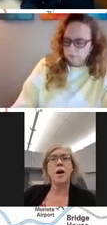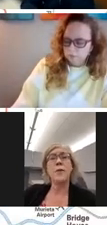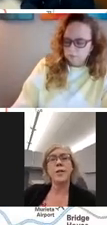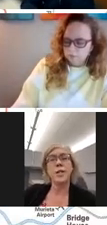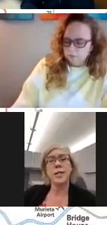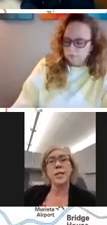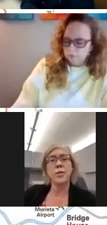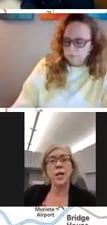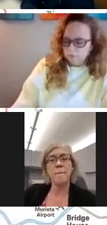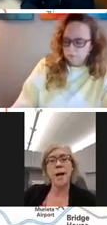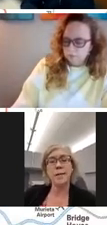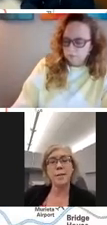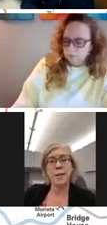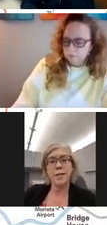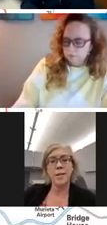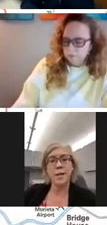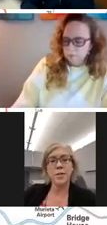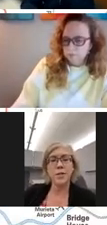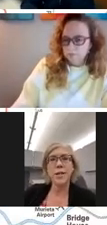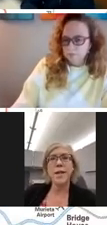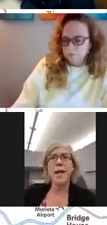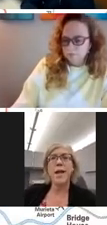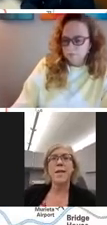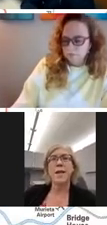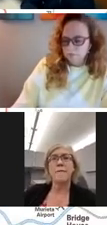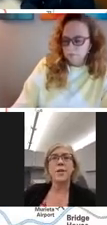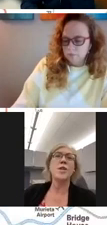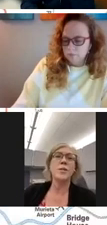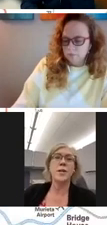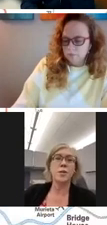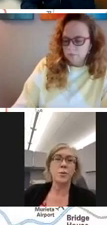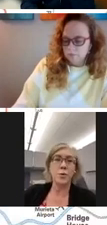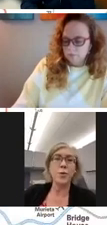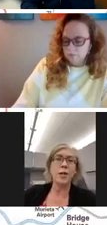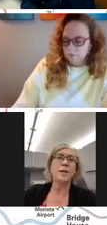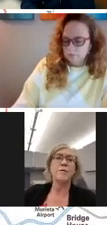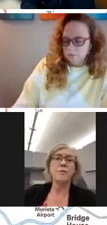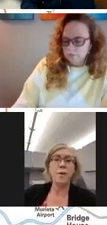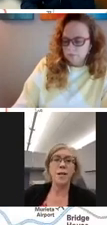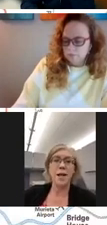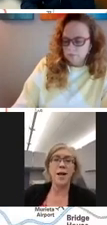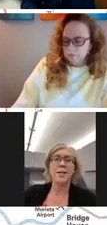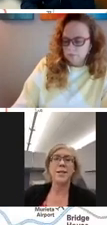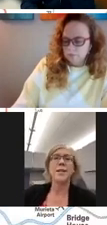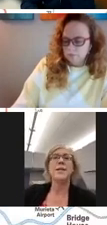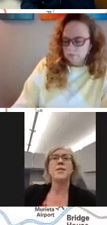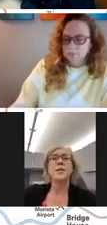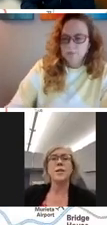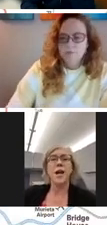his days off, he actually continued to come back to the plugged-in sessions, and then eventually was actually recruiting from the